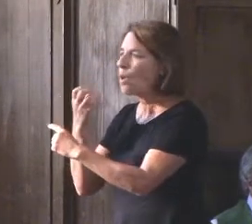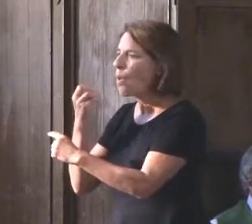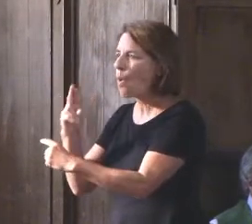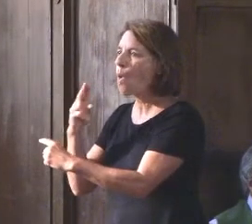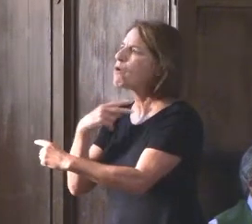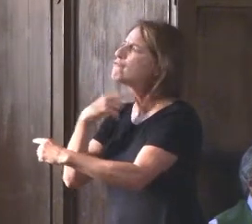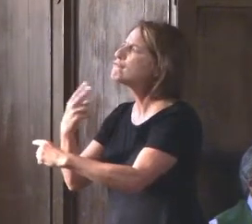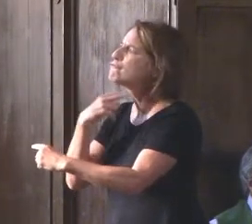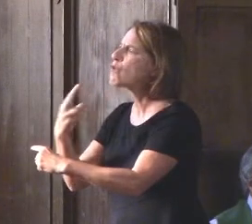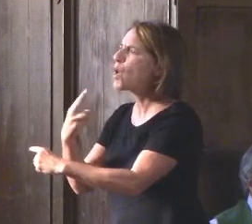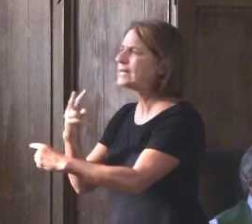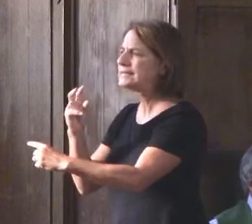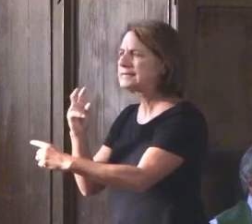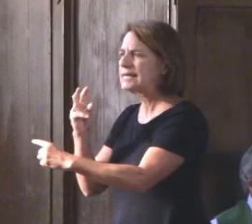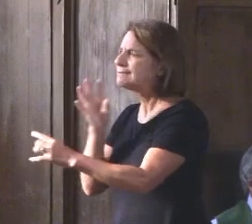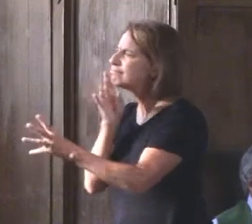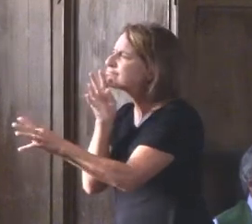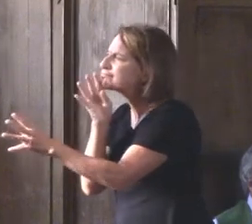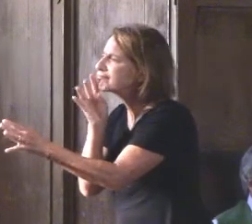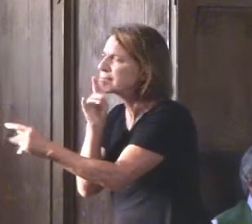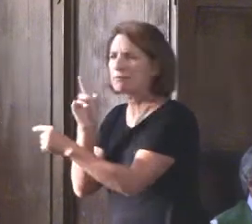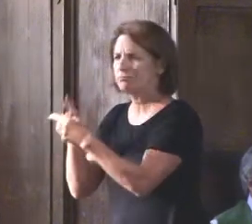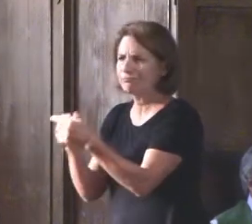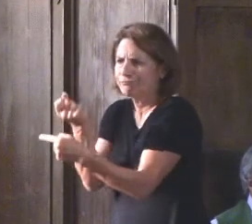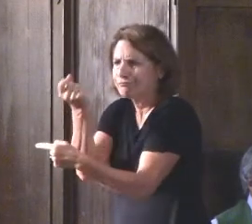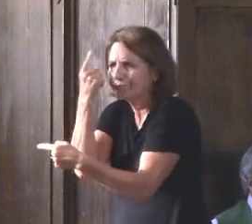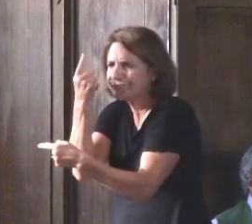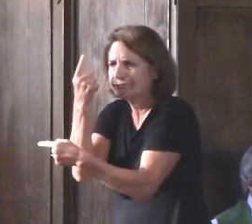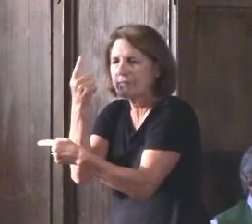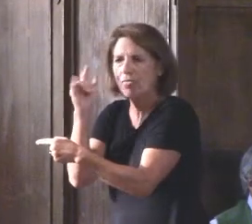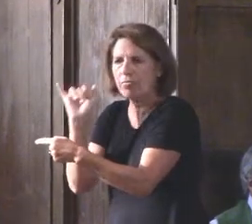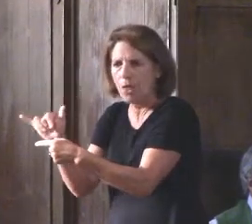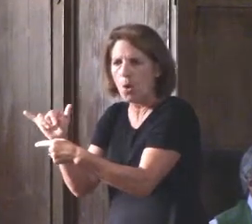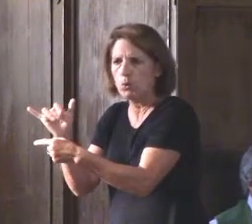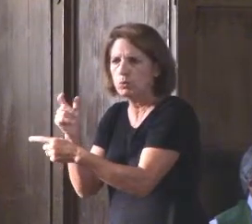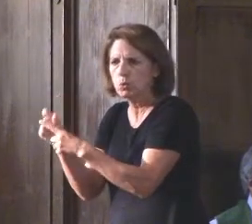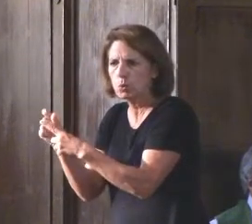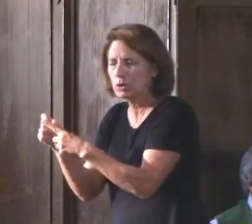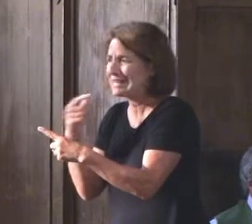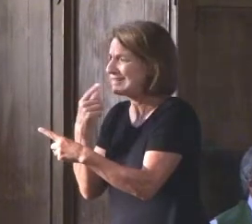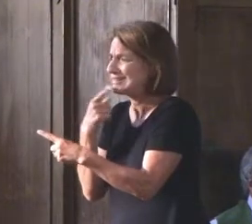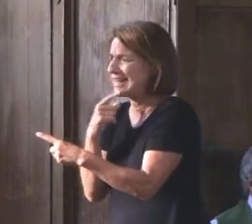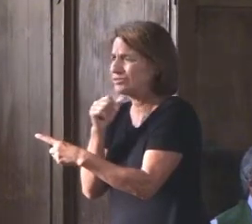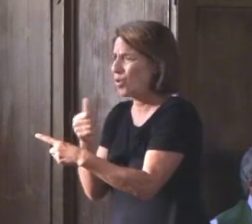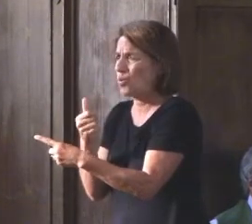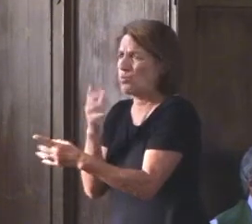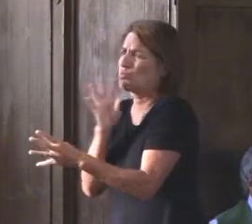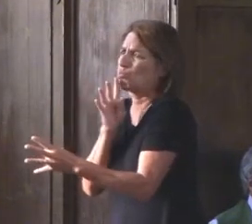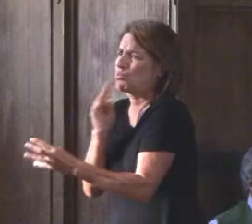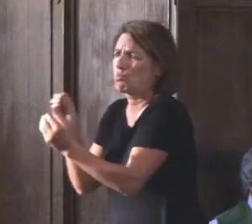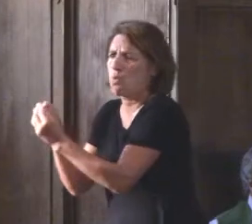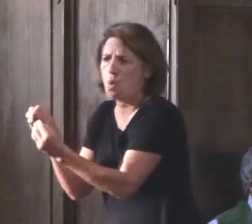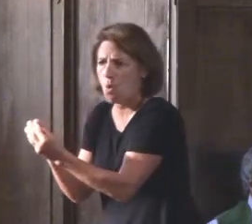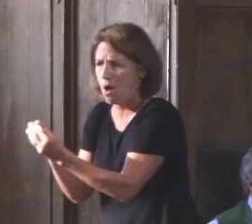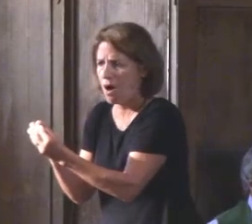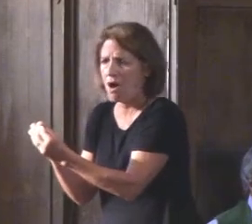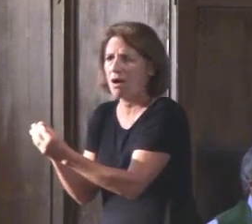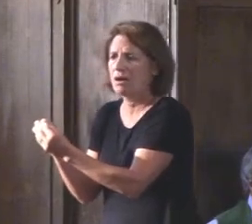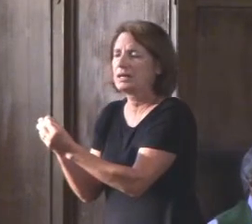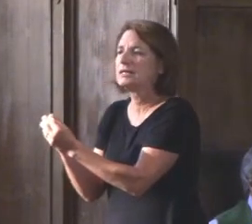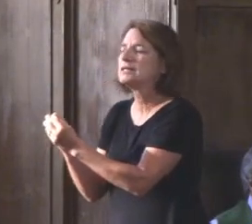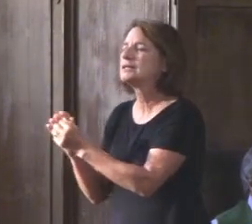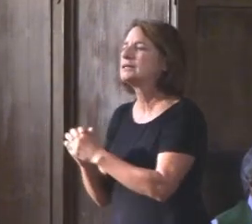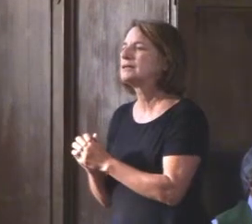voice speaking words such that those who heard begged that no message be further addressed to them.